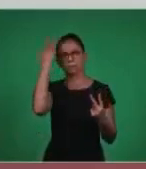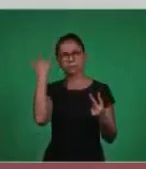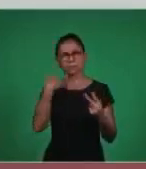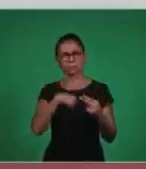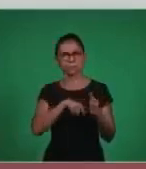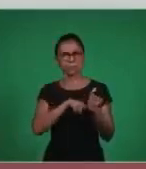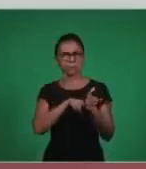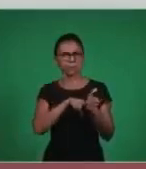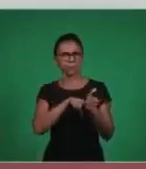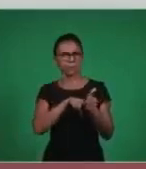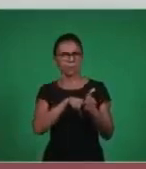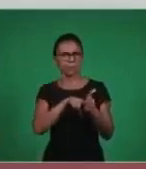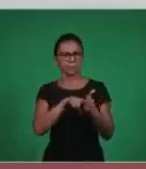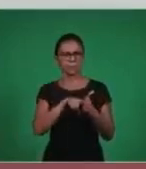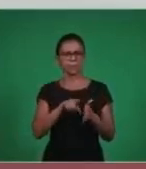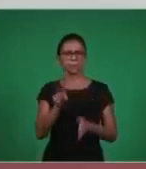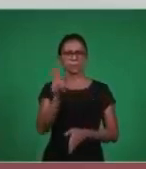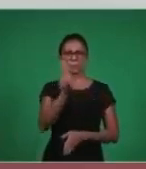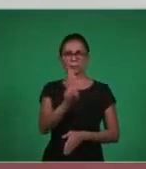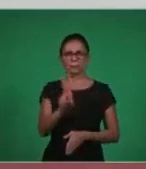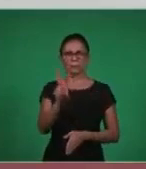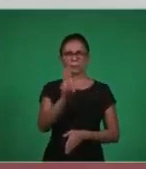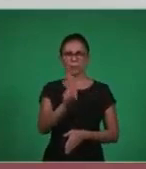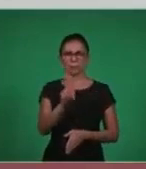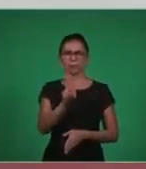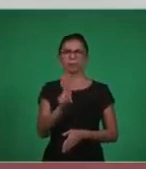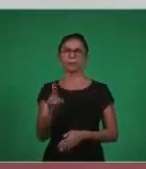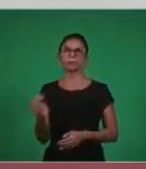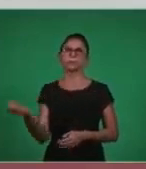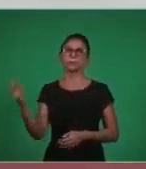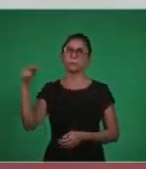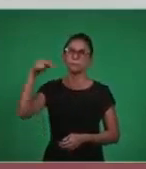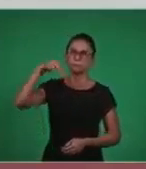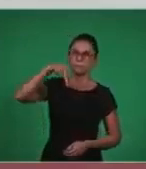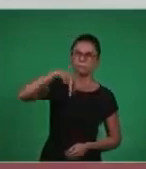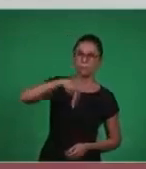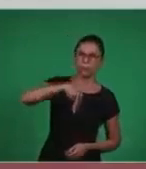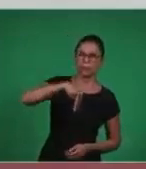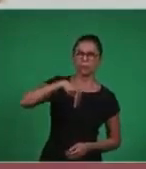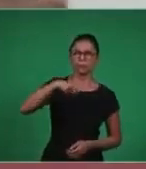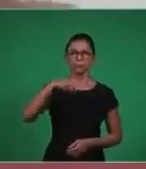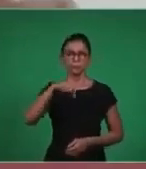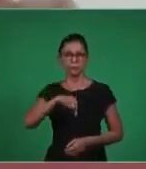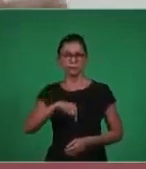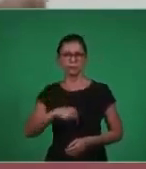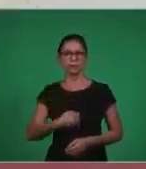researchers of universities that came here